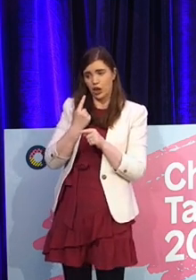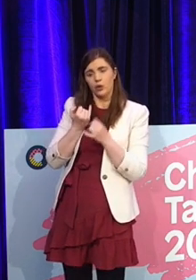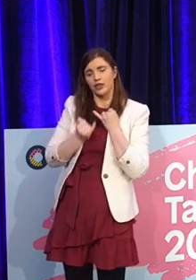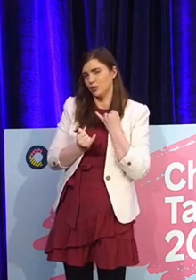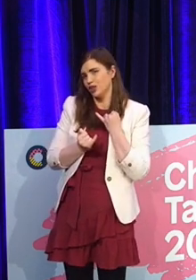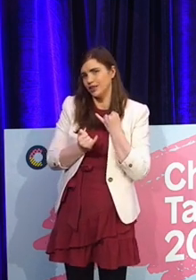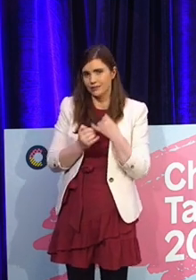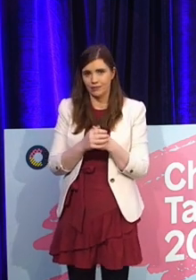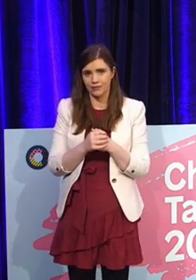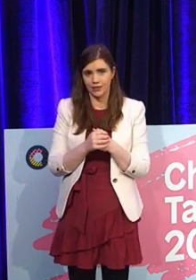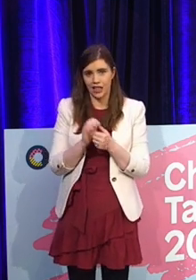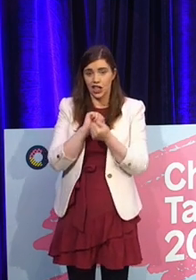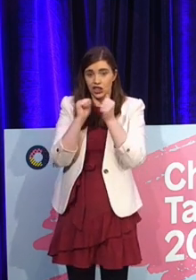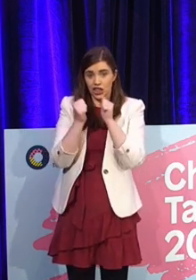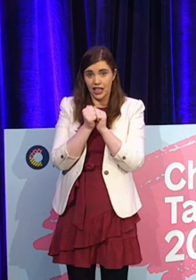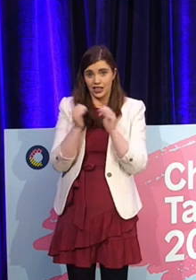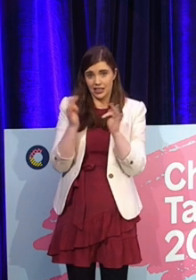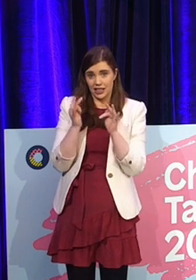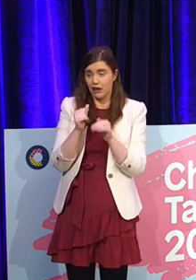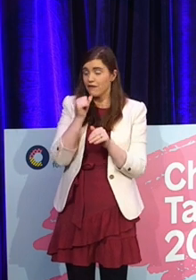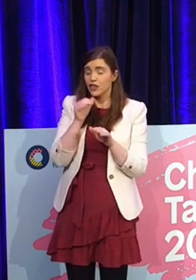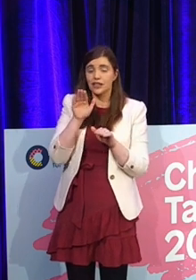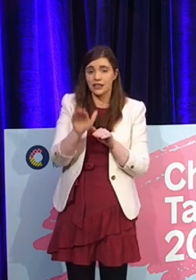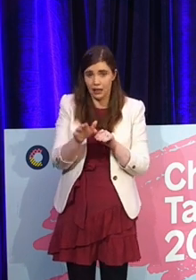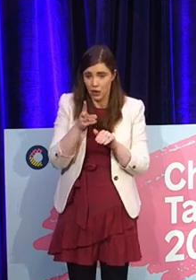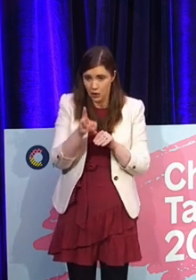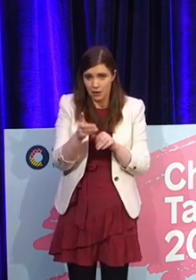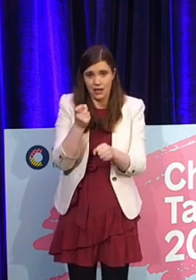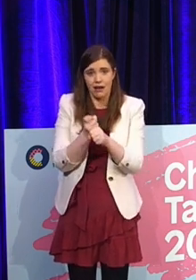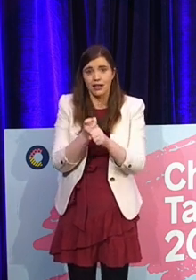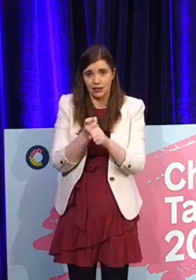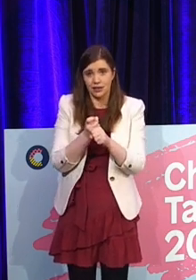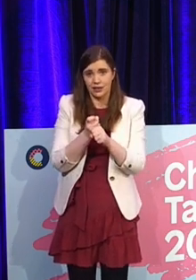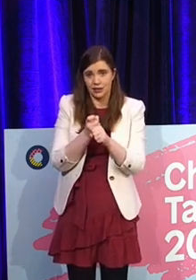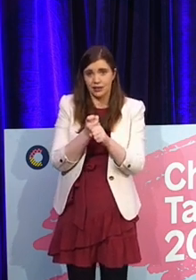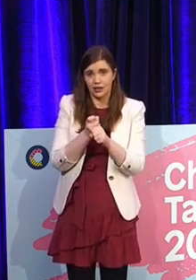worse. Change is scary, and the first step is always going to be the hardest.